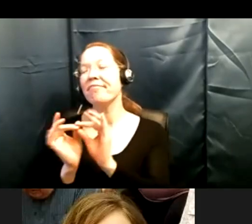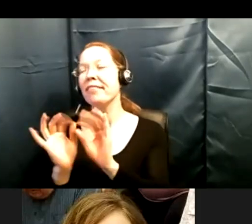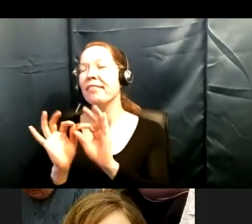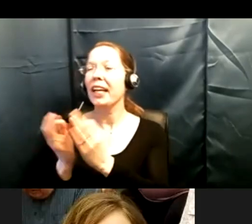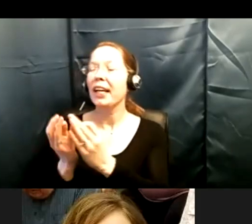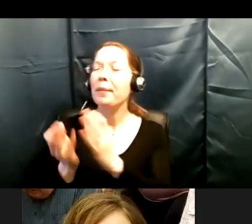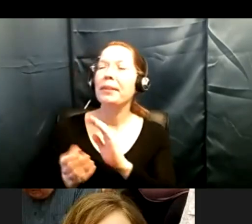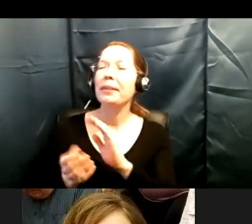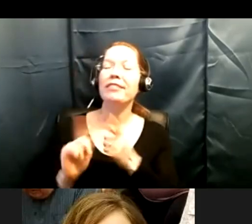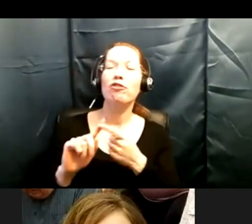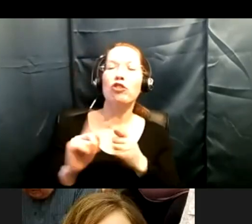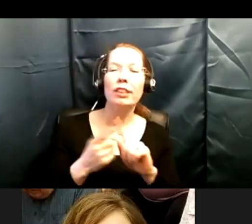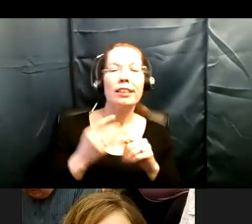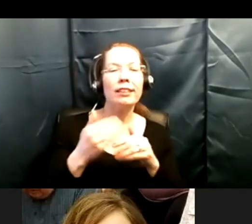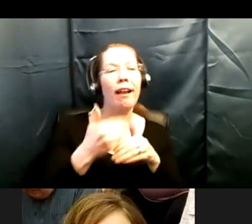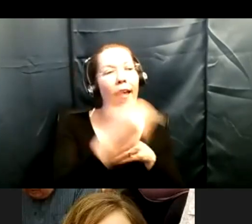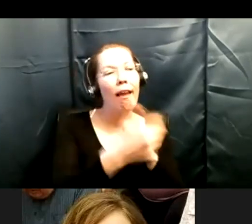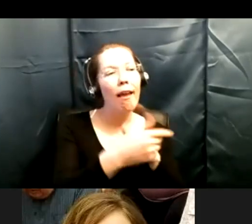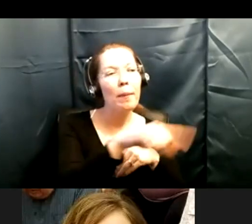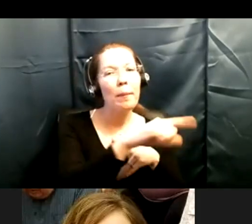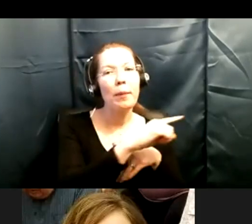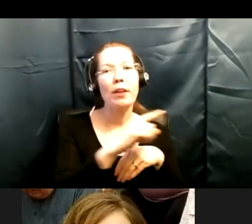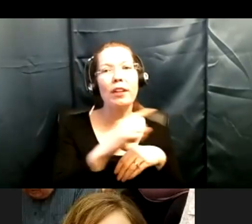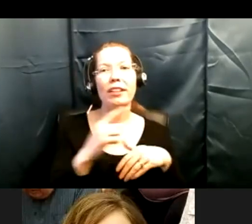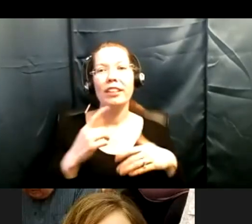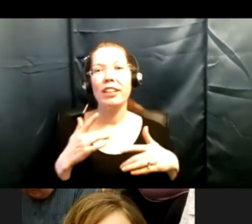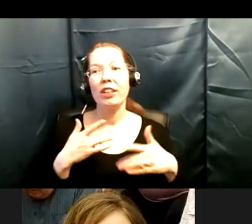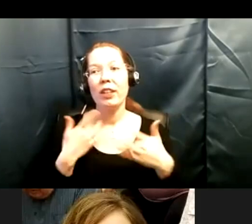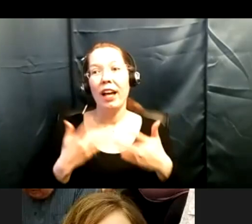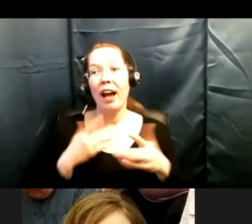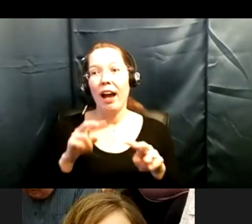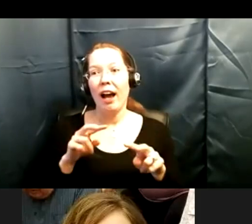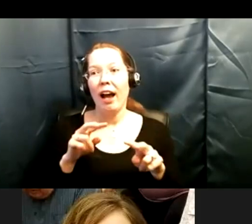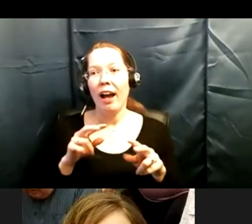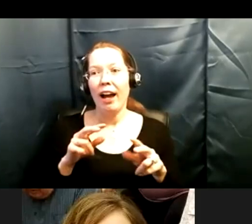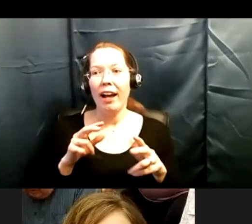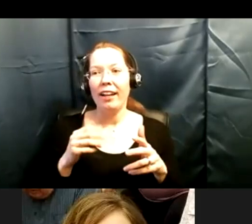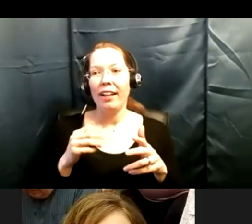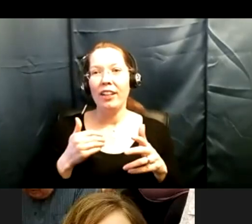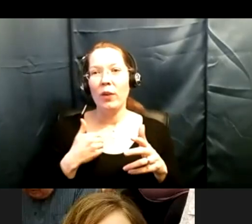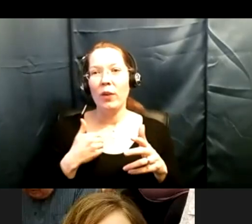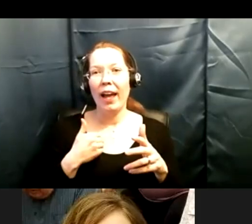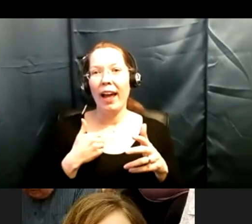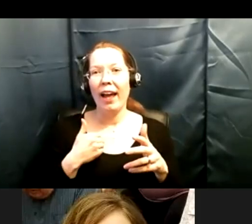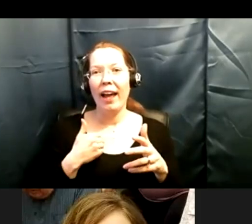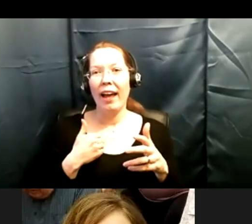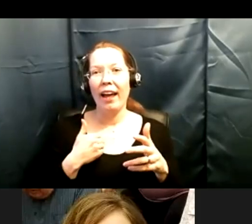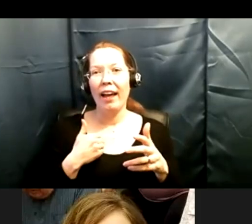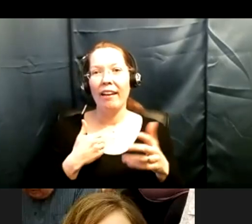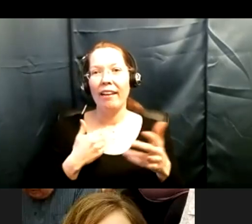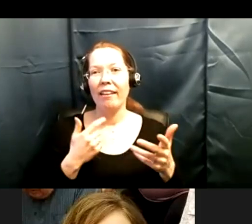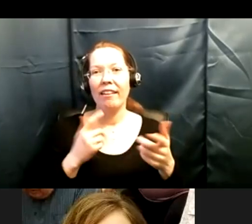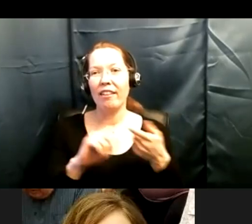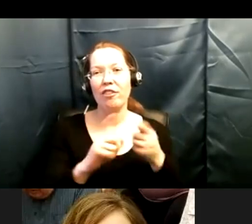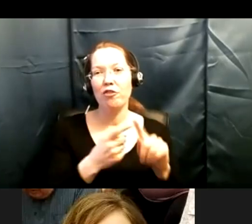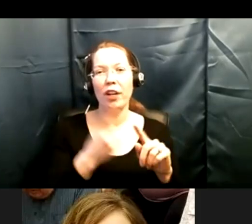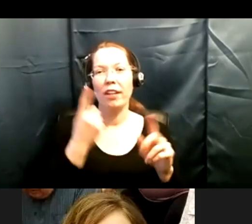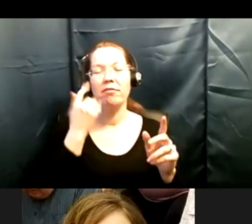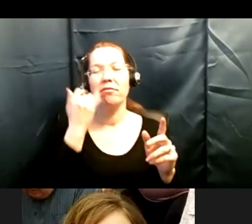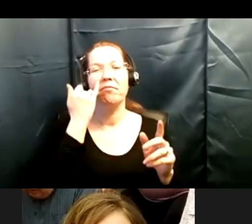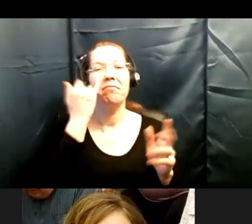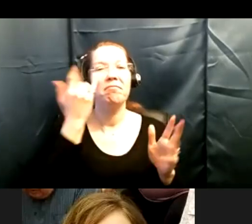neighbors. When you get excited, you have this friend, probably named Alex. Let's call him